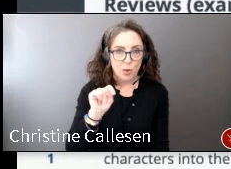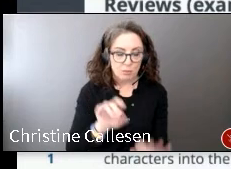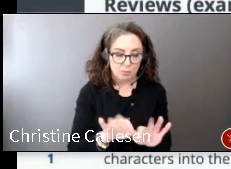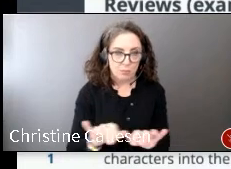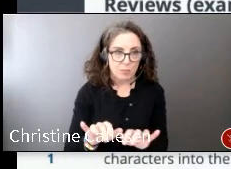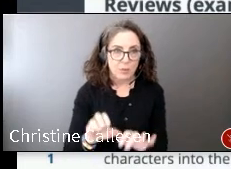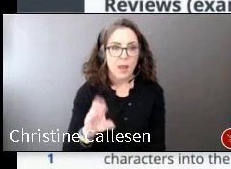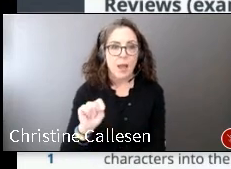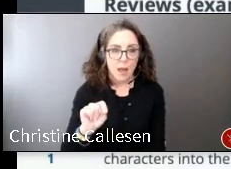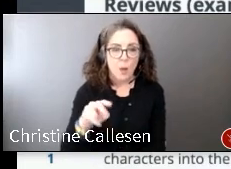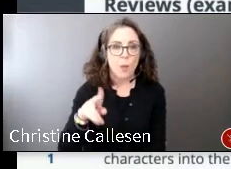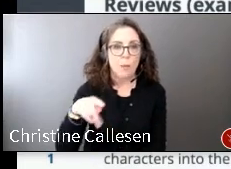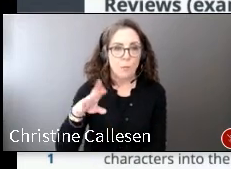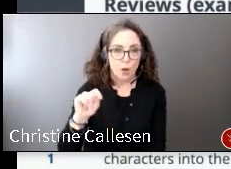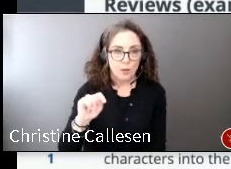output,